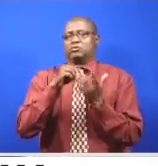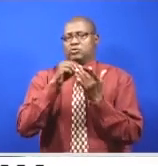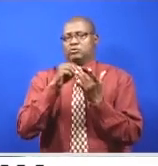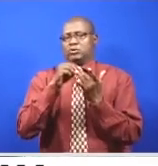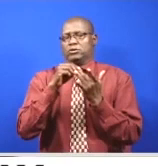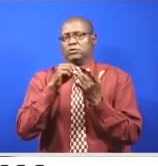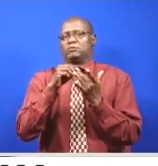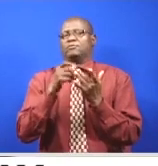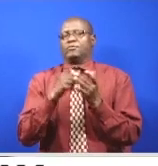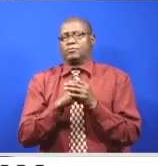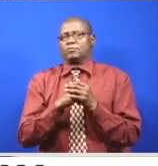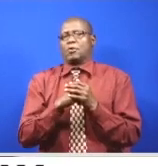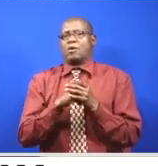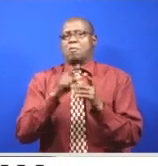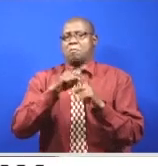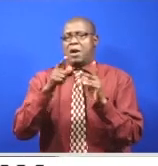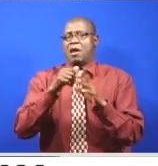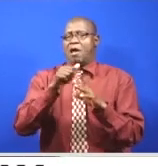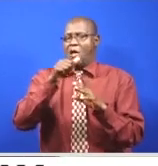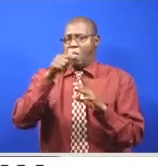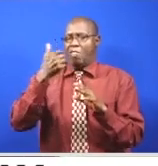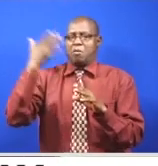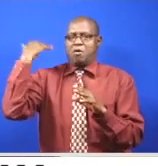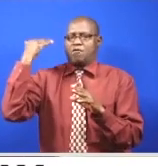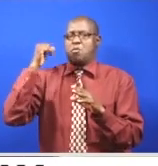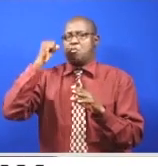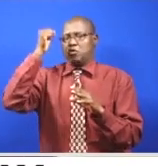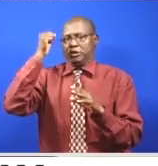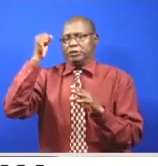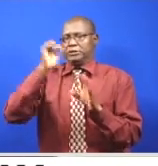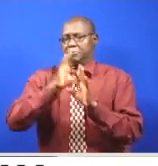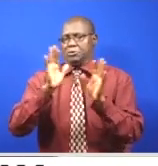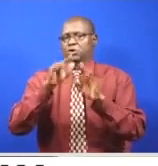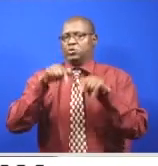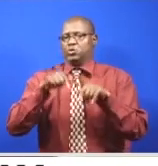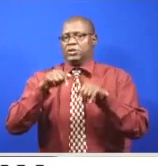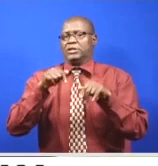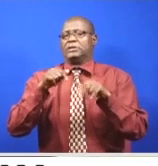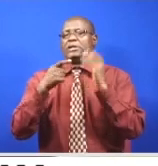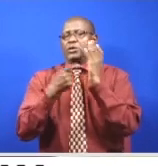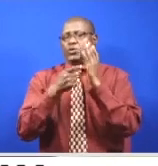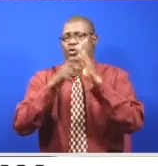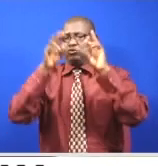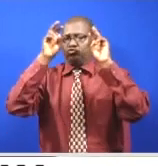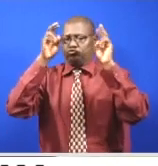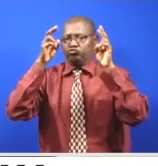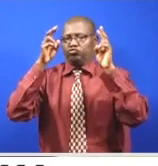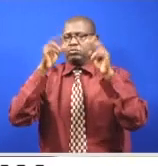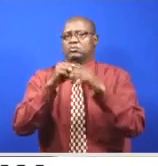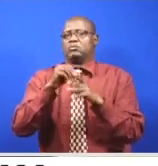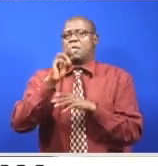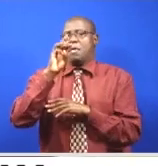commemorations, where politics took the center stage, this year's celebrations was technology-themed, with tech gurus from firms like